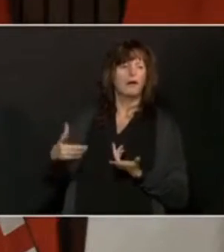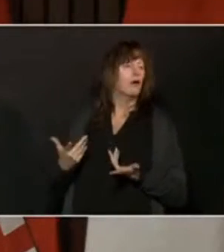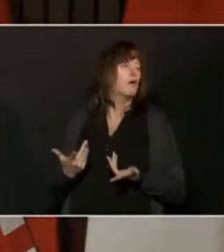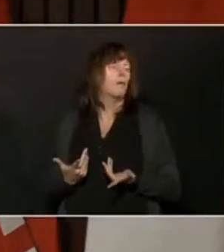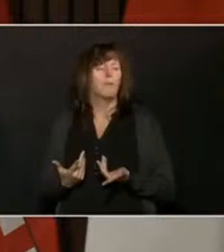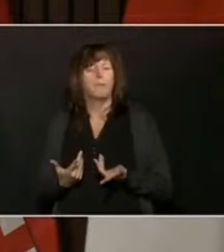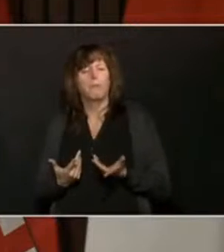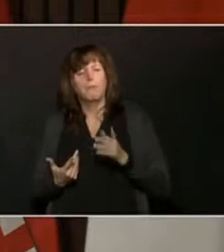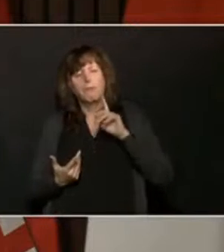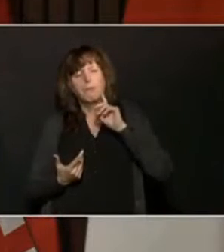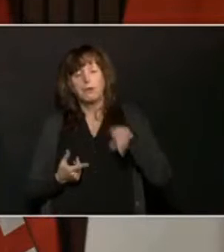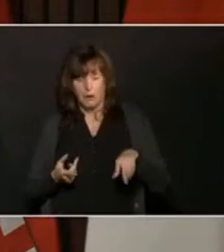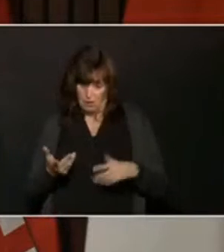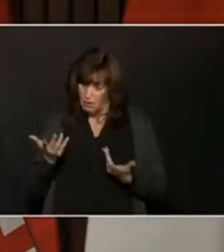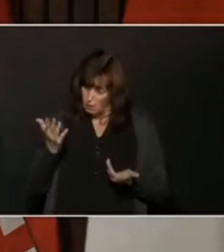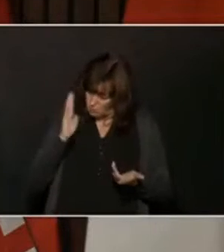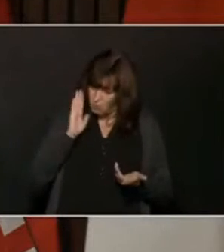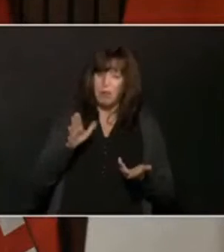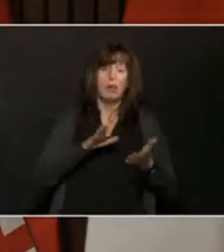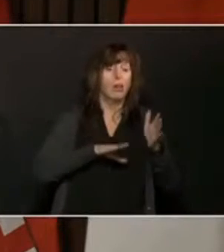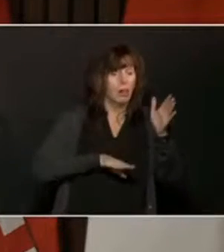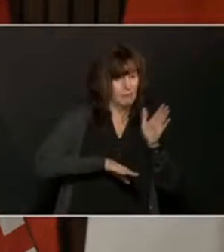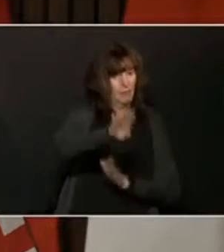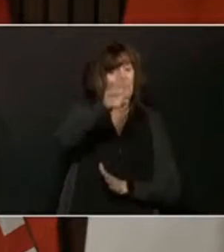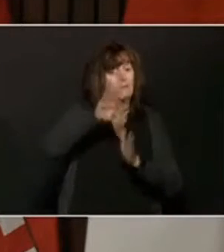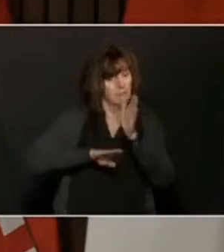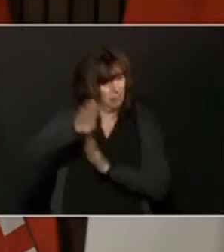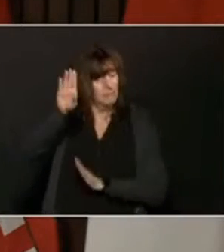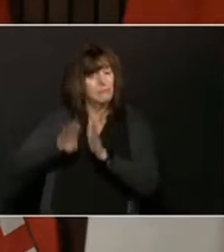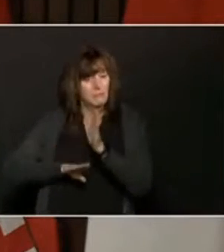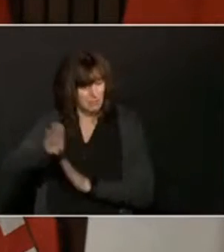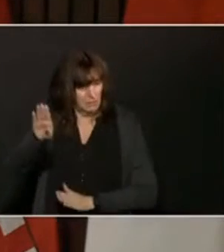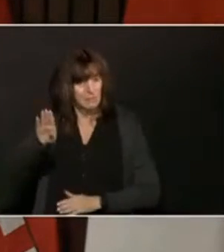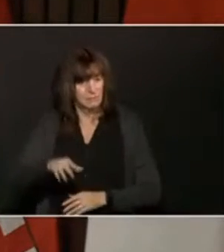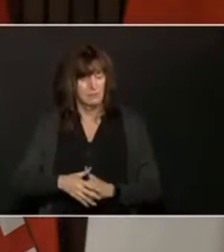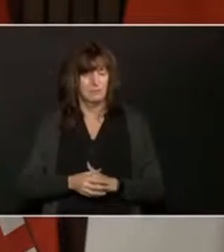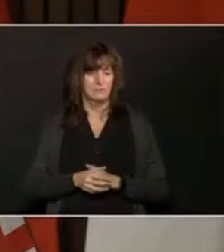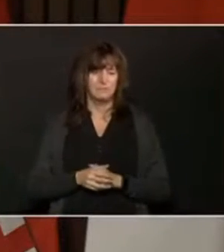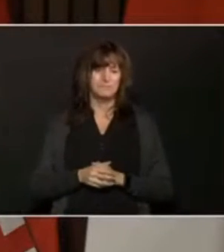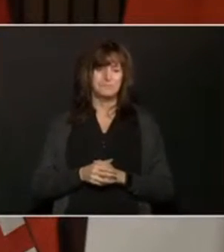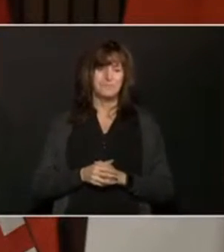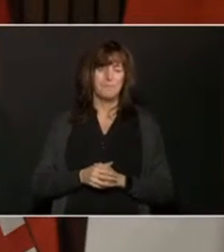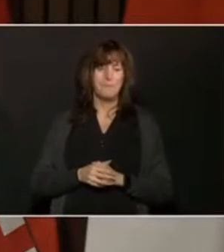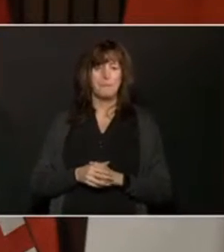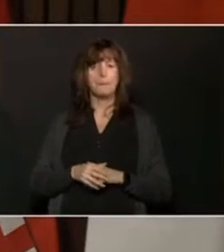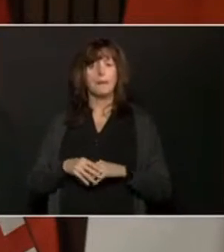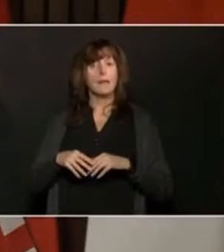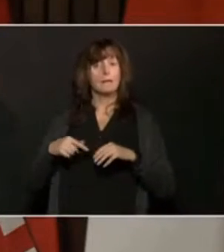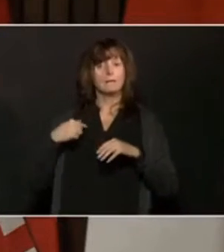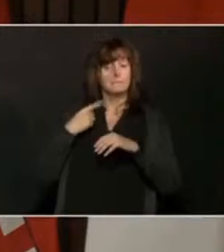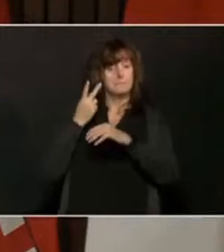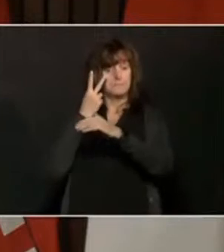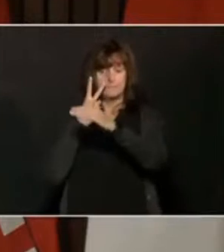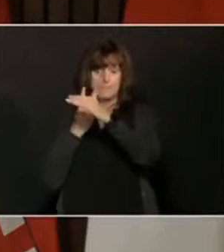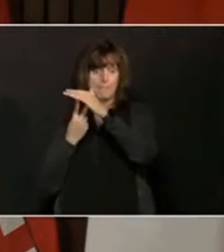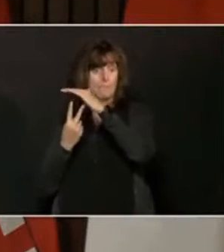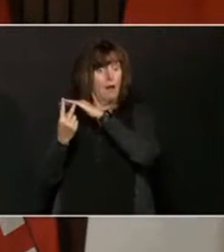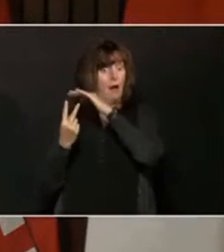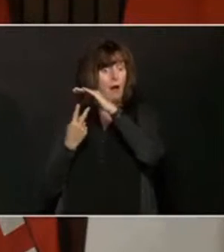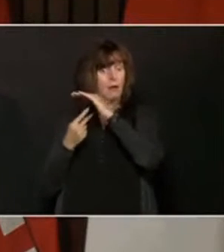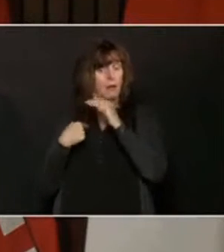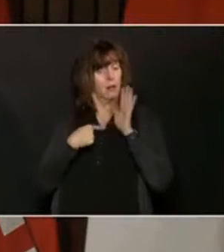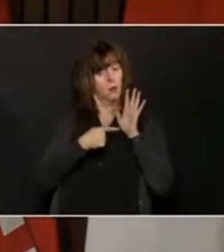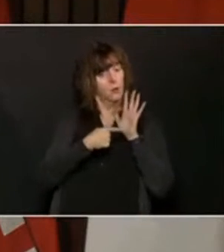as well. And so that, the biggest challenge in communicating the modeling is that each time we present the modeling, there are changes.